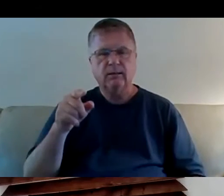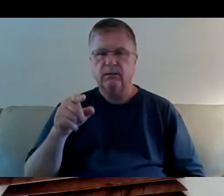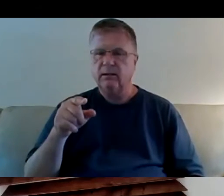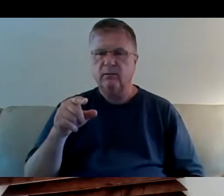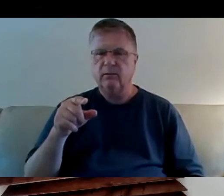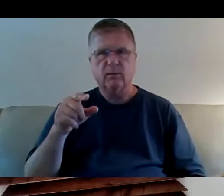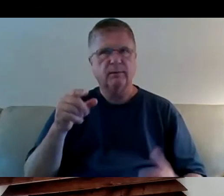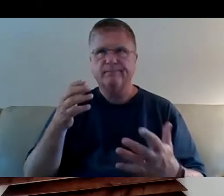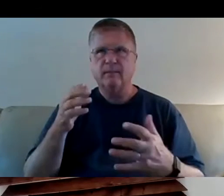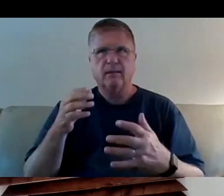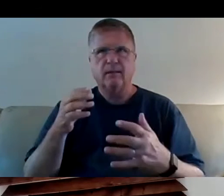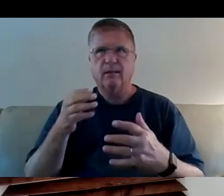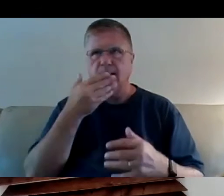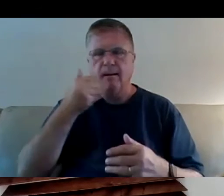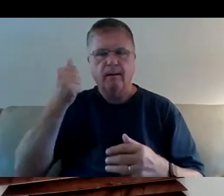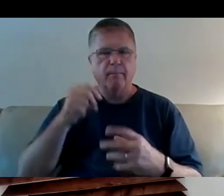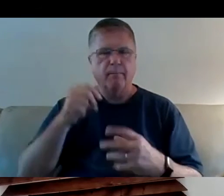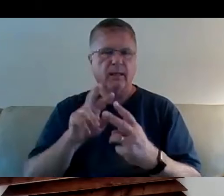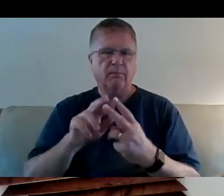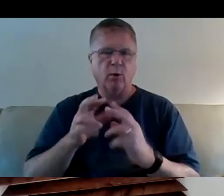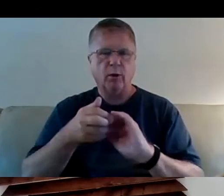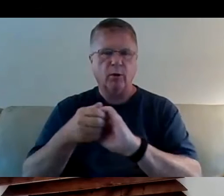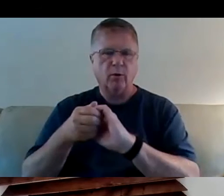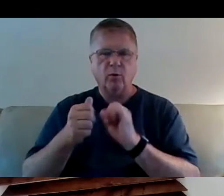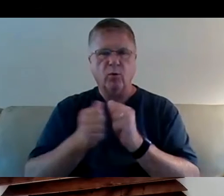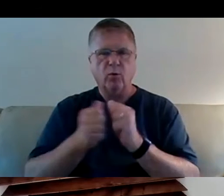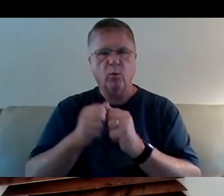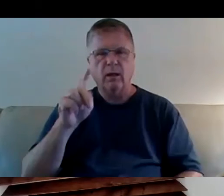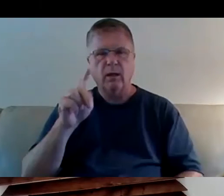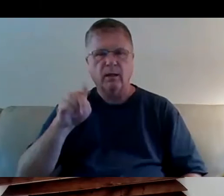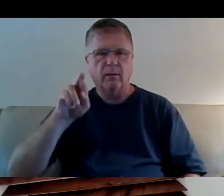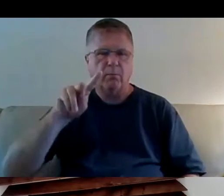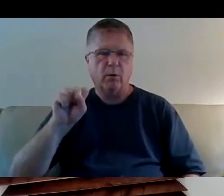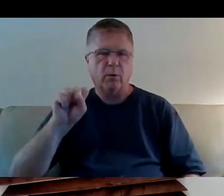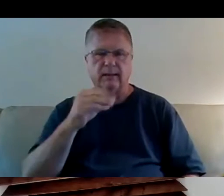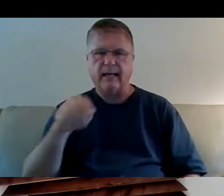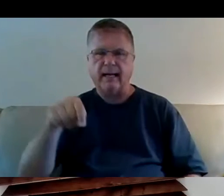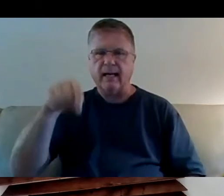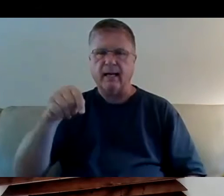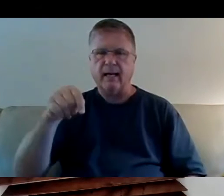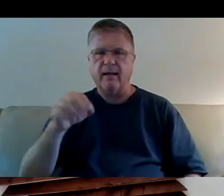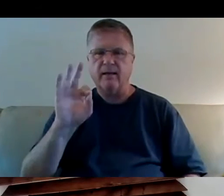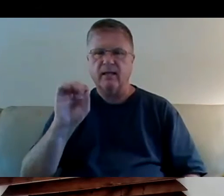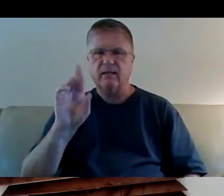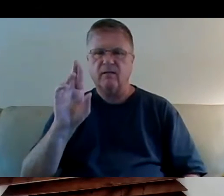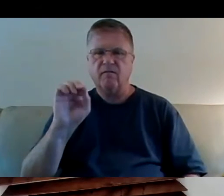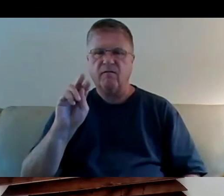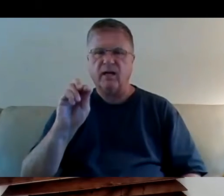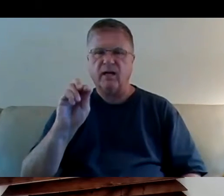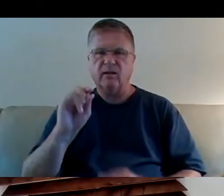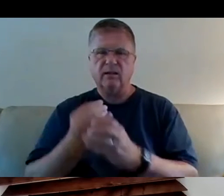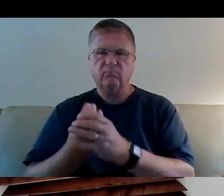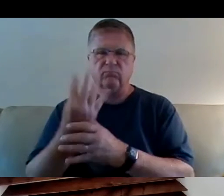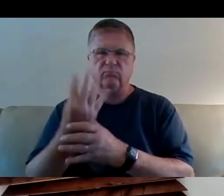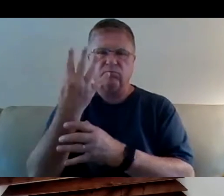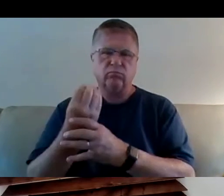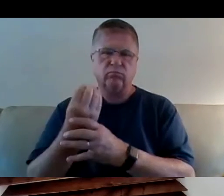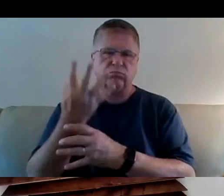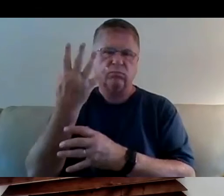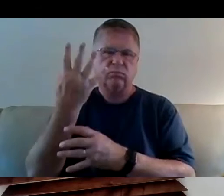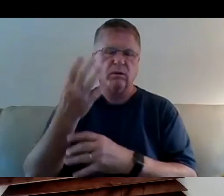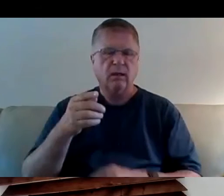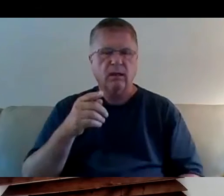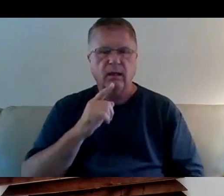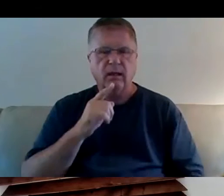partner with the parks, and specifically this fountain. So it's great to have